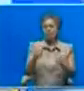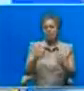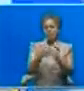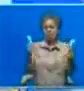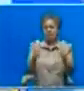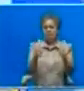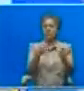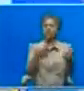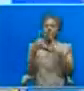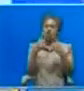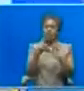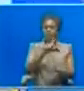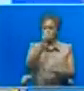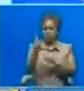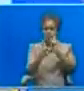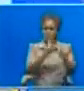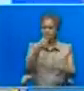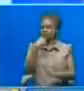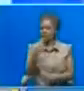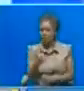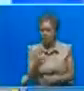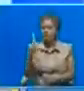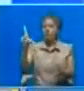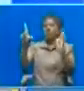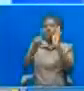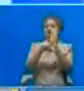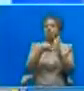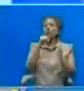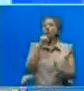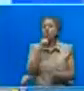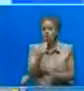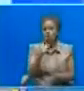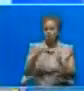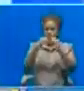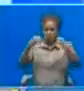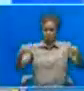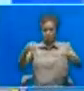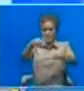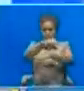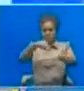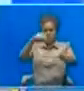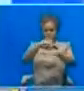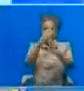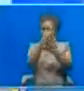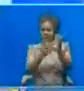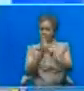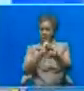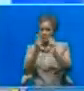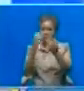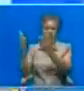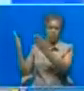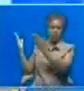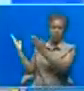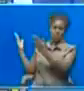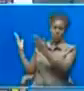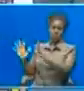Speaking exclusively to KTN, Ekweathuro says that the laws should not be a basis for dividing the nation. Here's part of that interview.